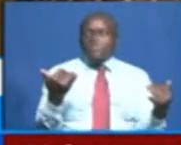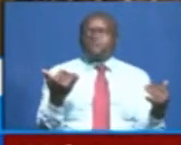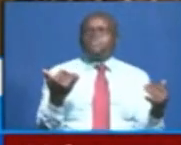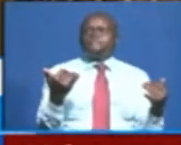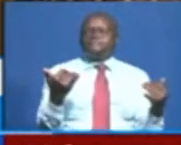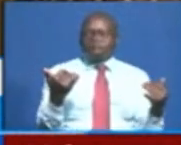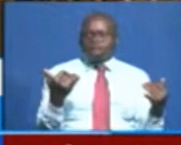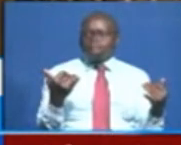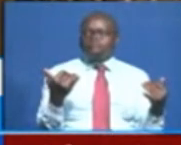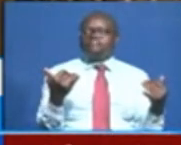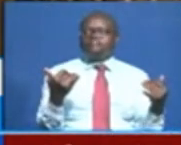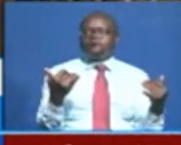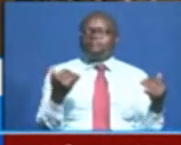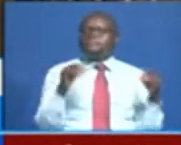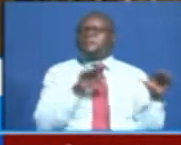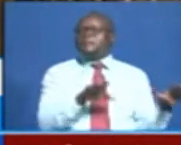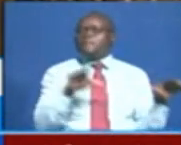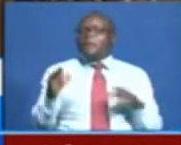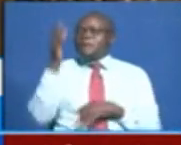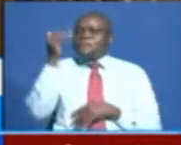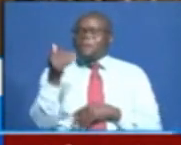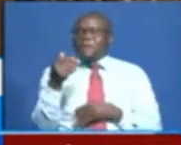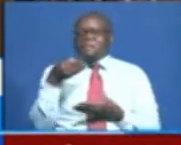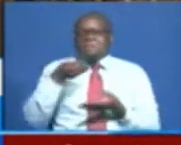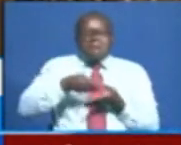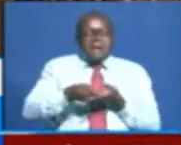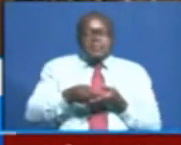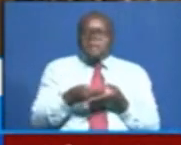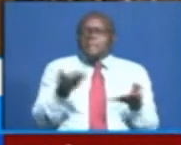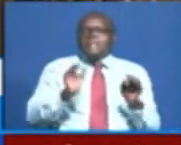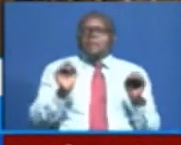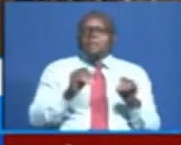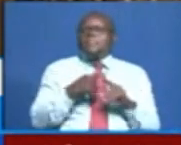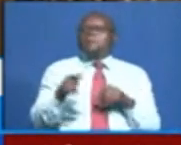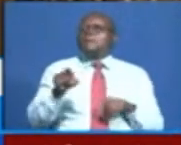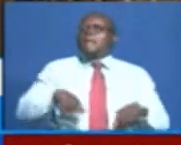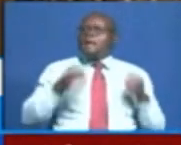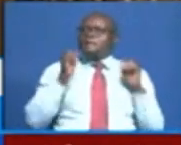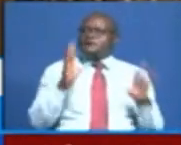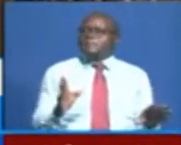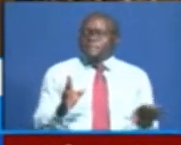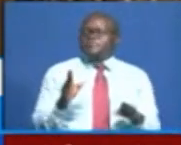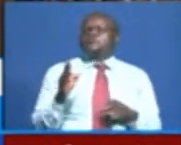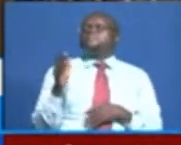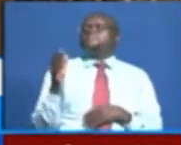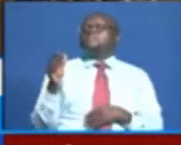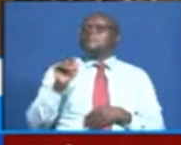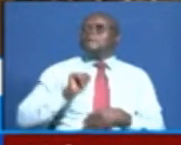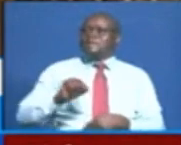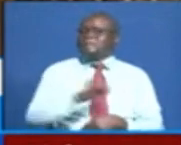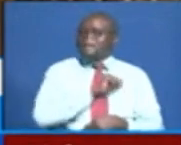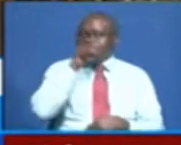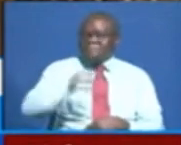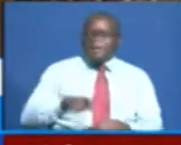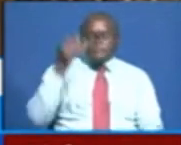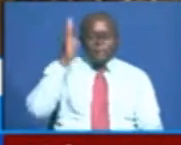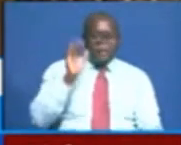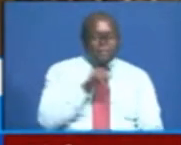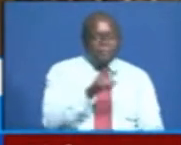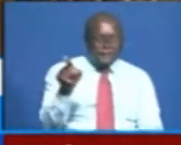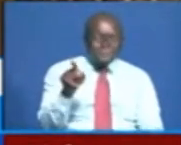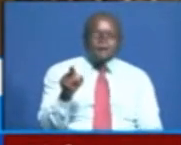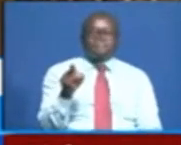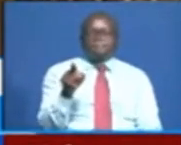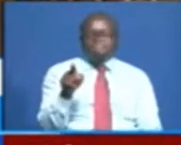and undergoing tough economic times. The Senate is duty-bound to be more sensitive to the dictates